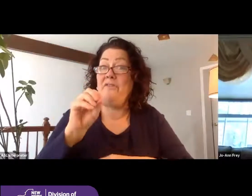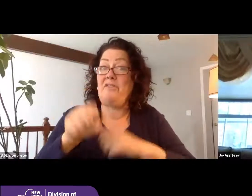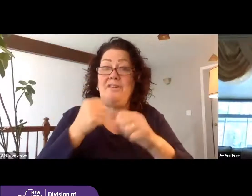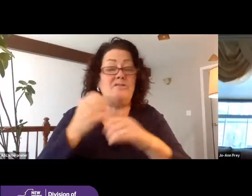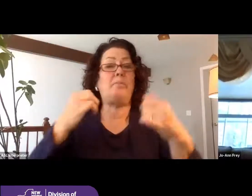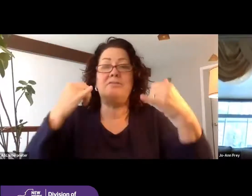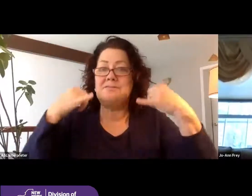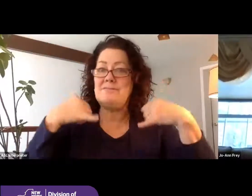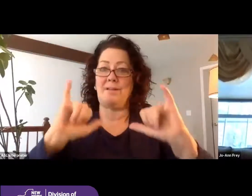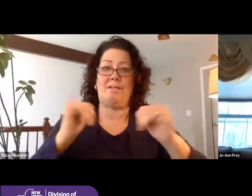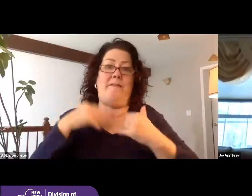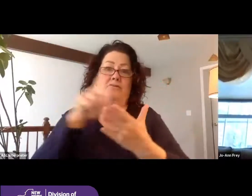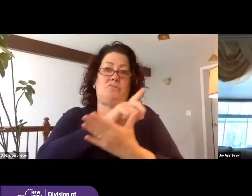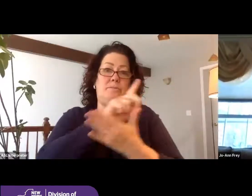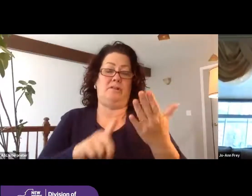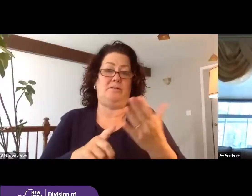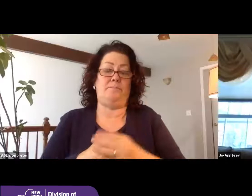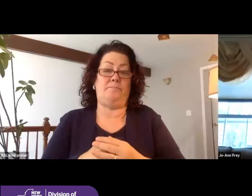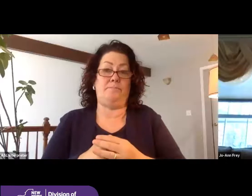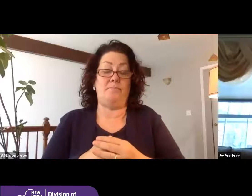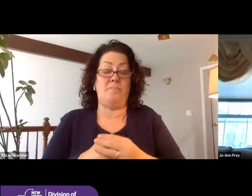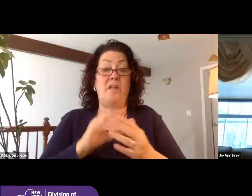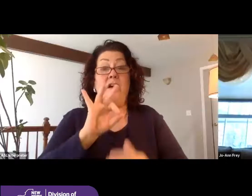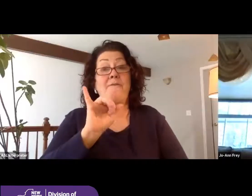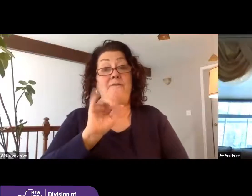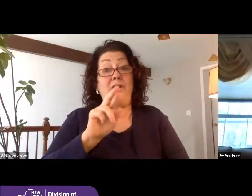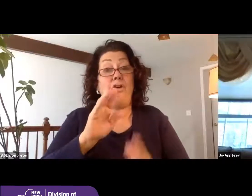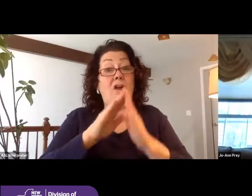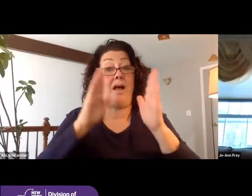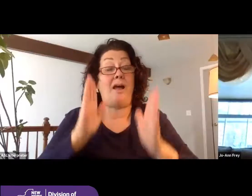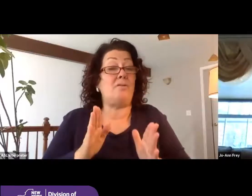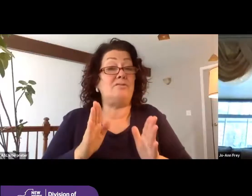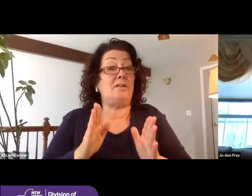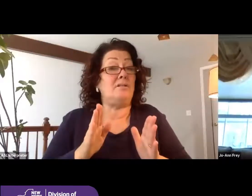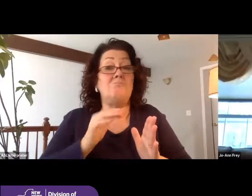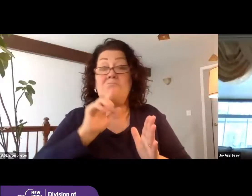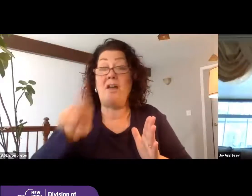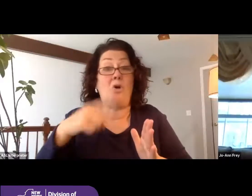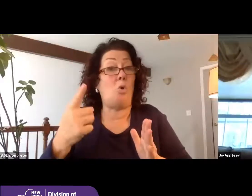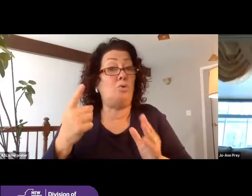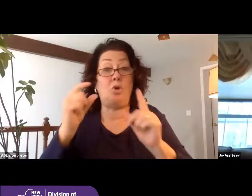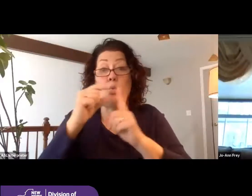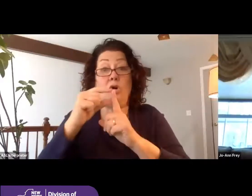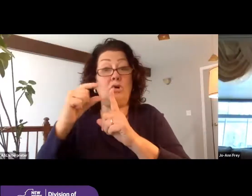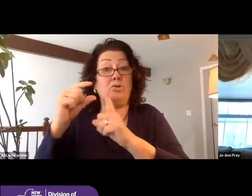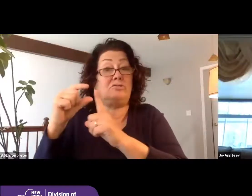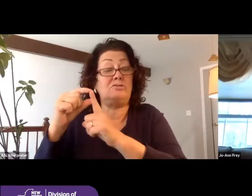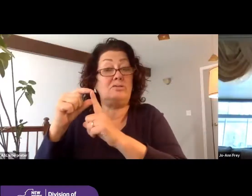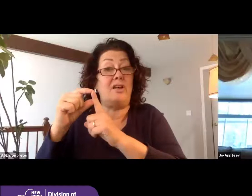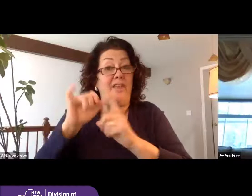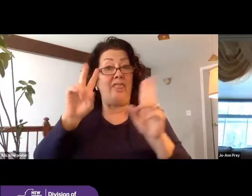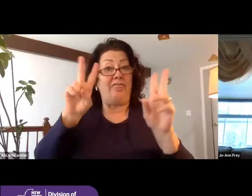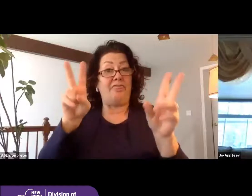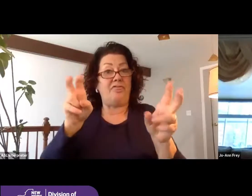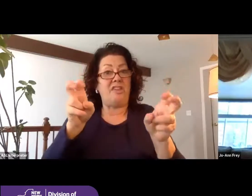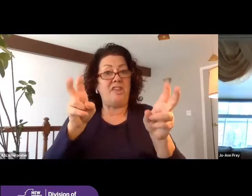Housing Month theme, you know, fair housing more than just words, is, I think, so relevant and timely. The theme, which reflects